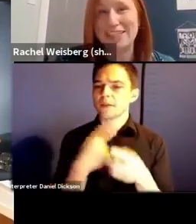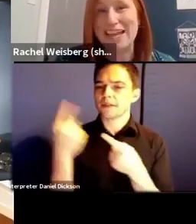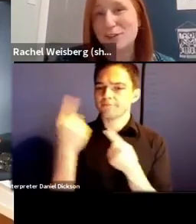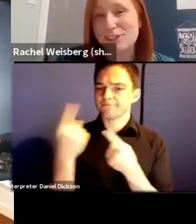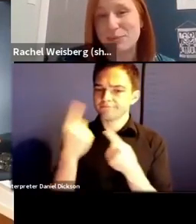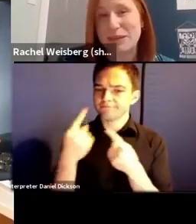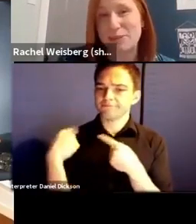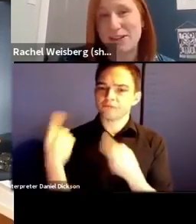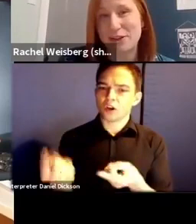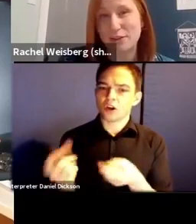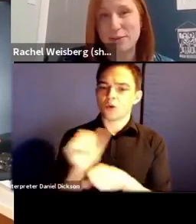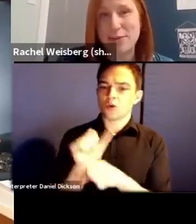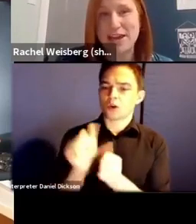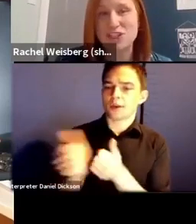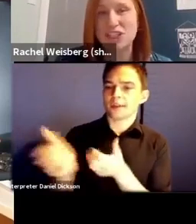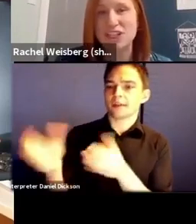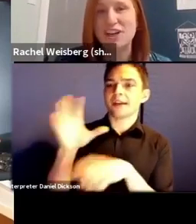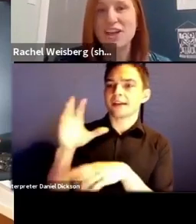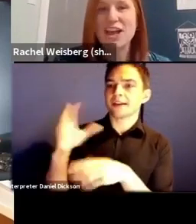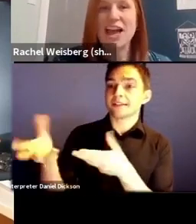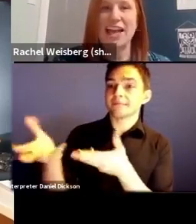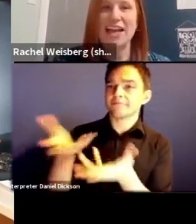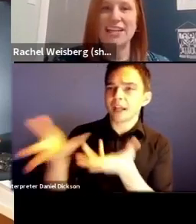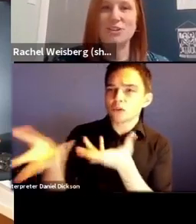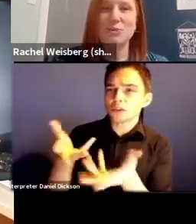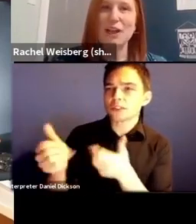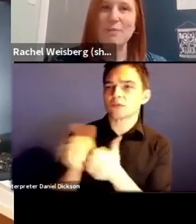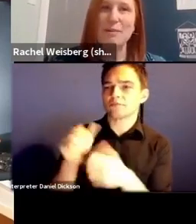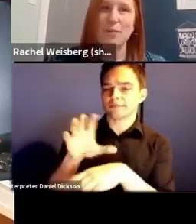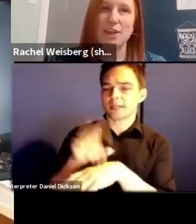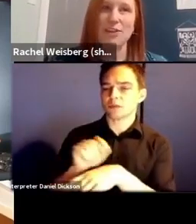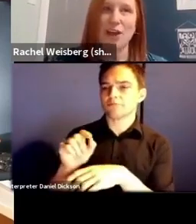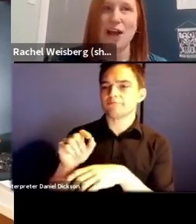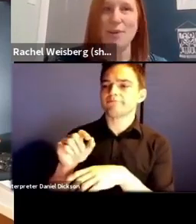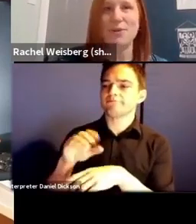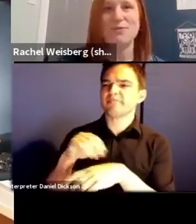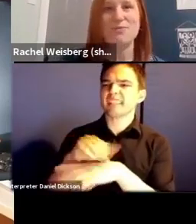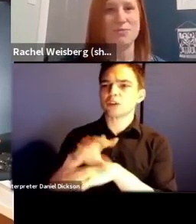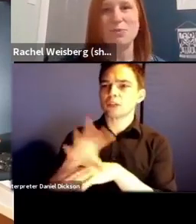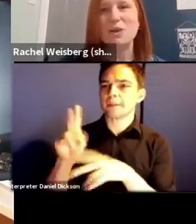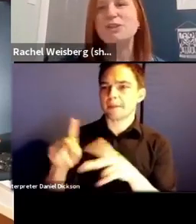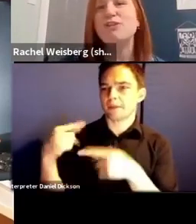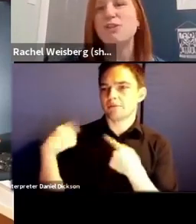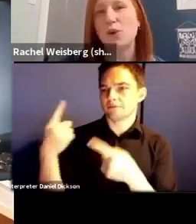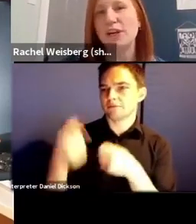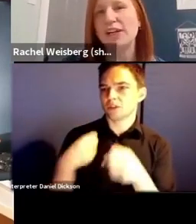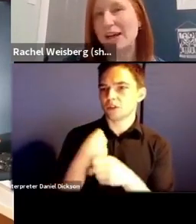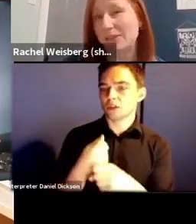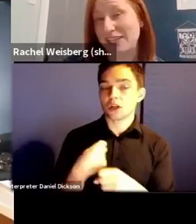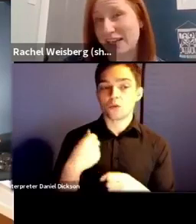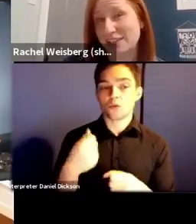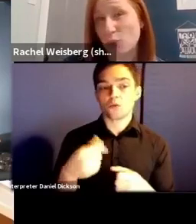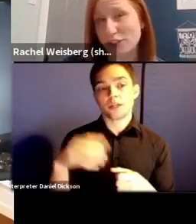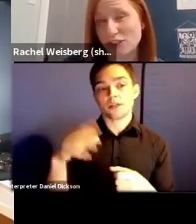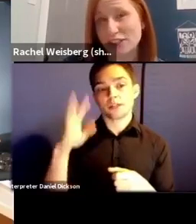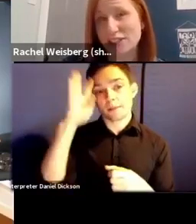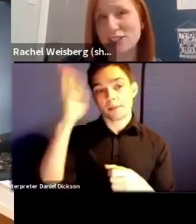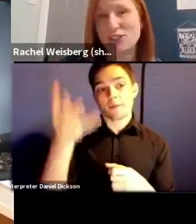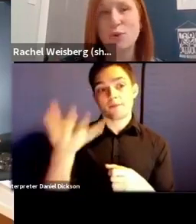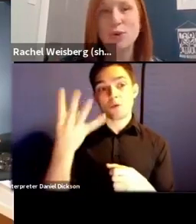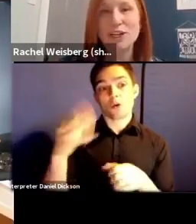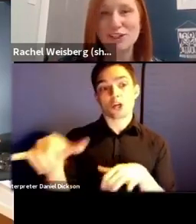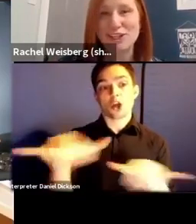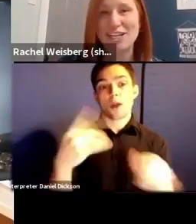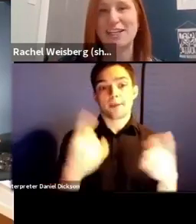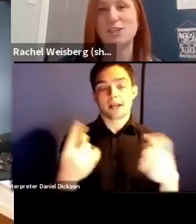and working with and counseling people on over the past year. And we've come up with pretty much 4 commonly asked questions.